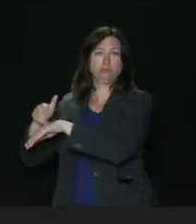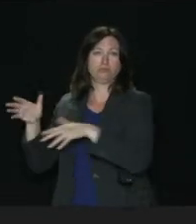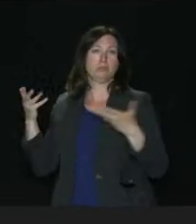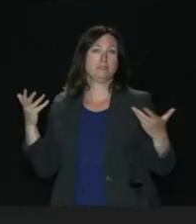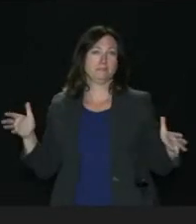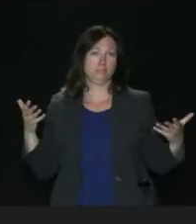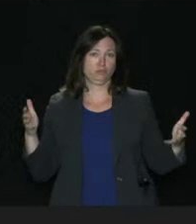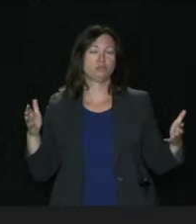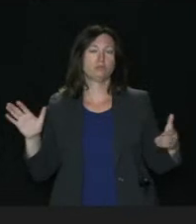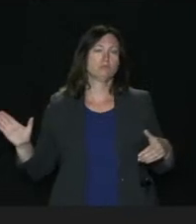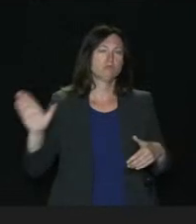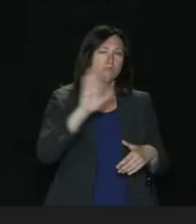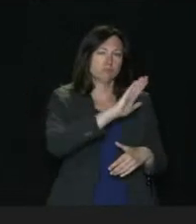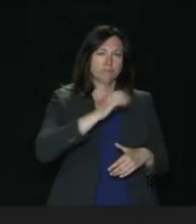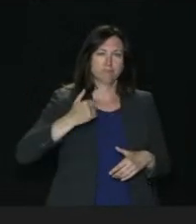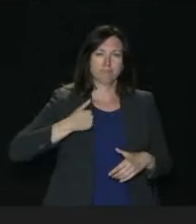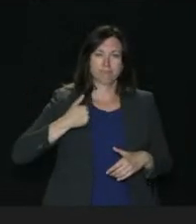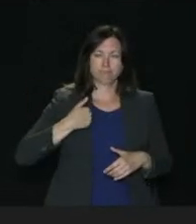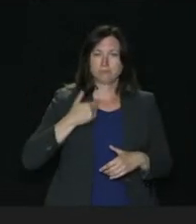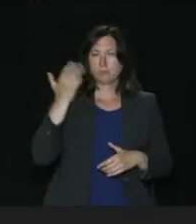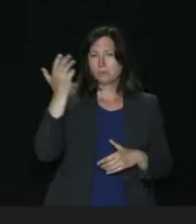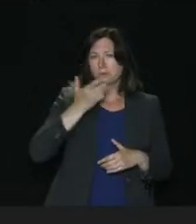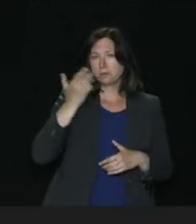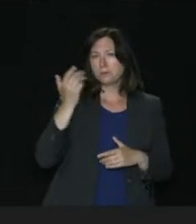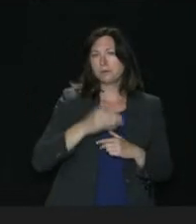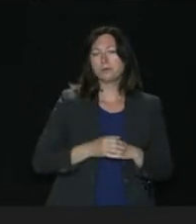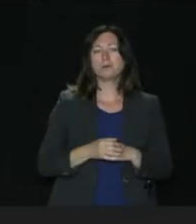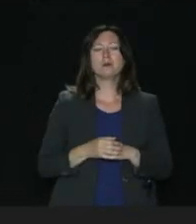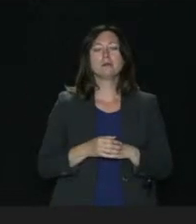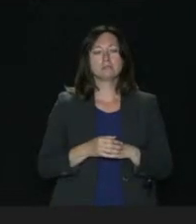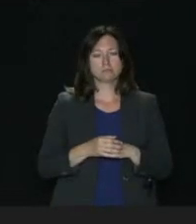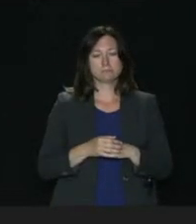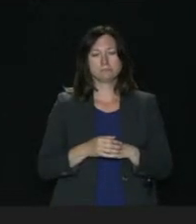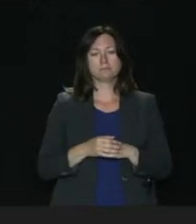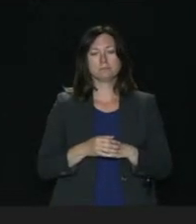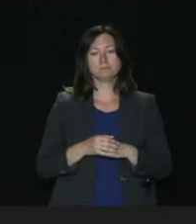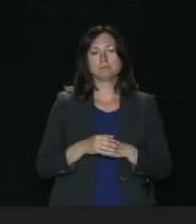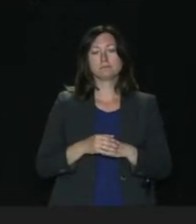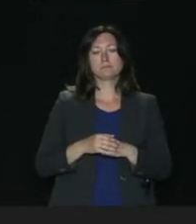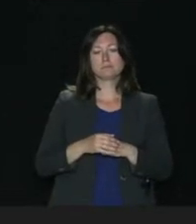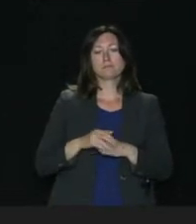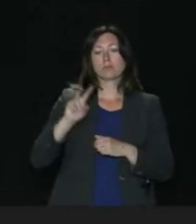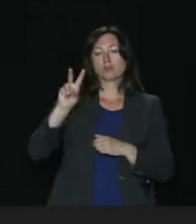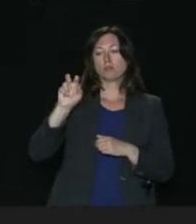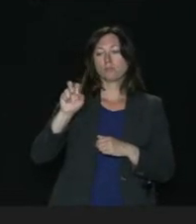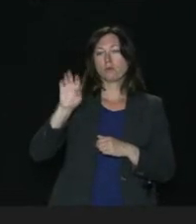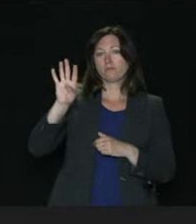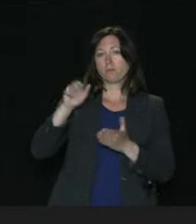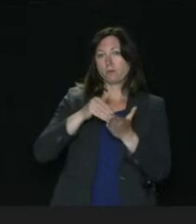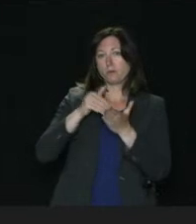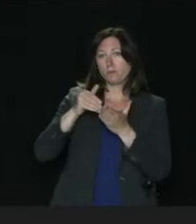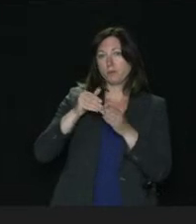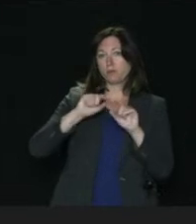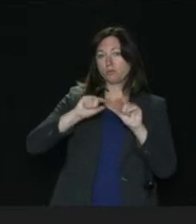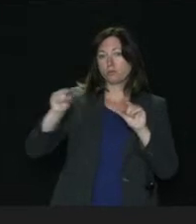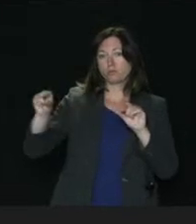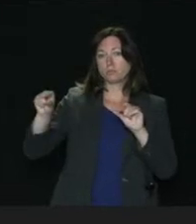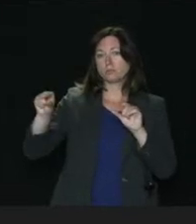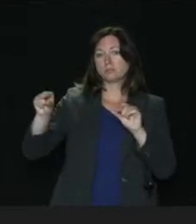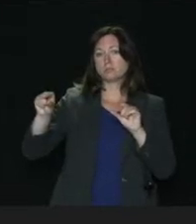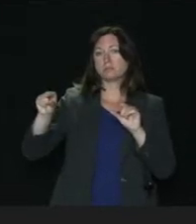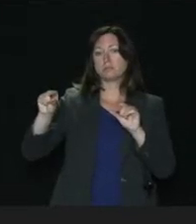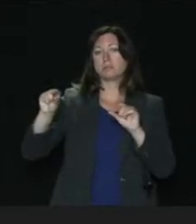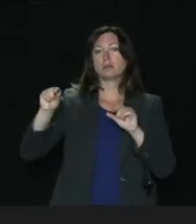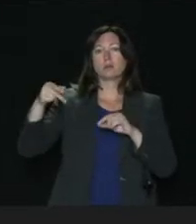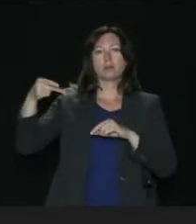vaccines across Canada. The delivery of 2.4 million doses of Pfizer-BioNTech